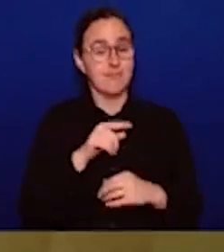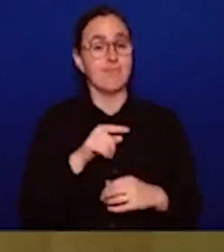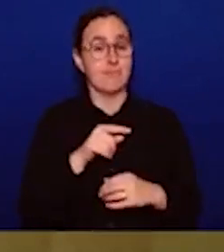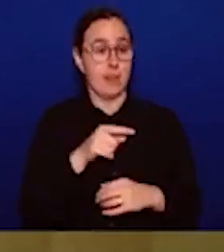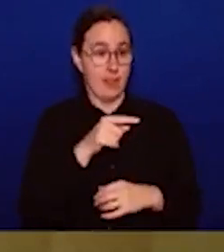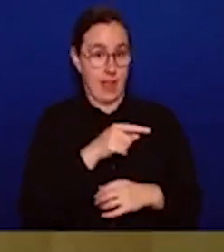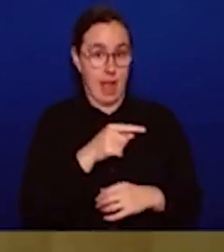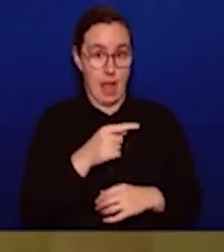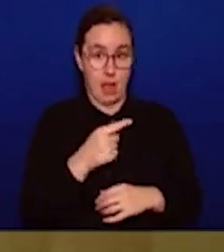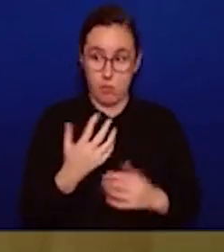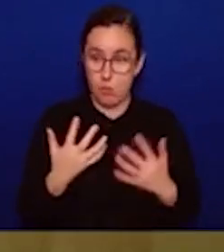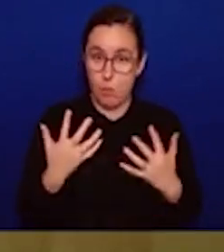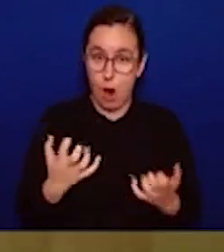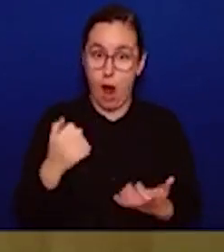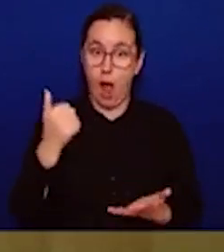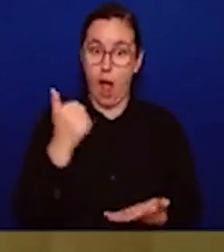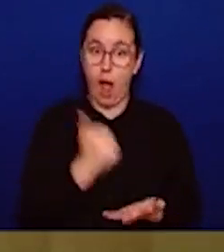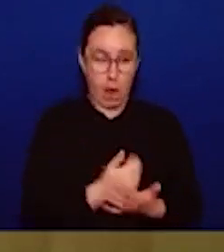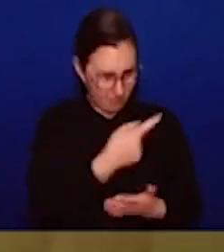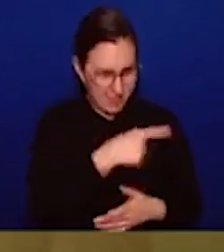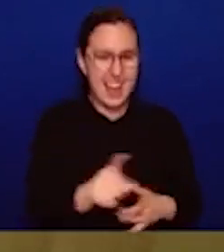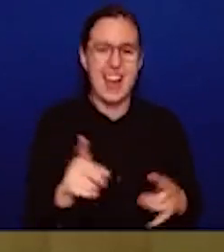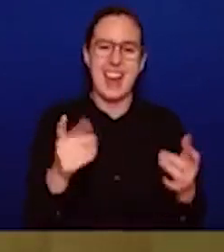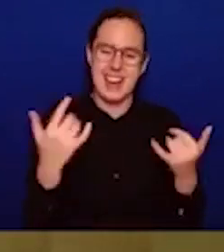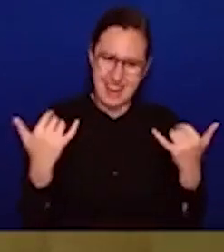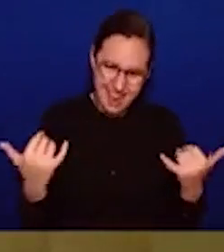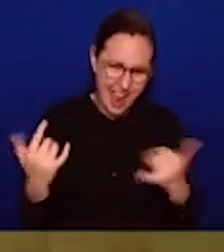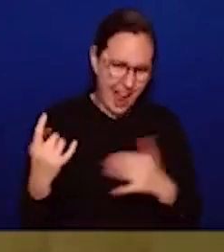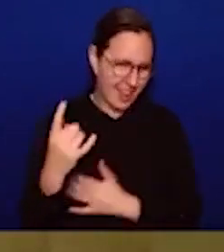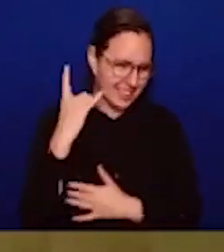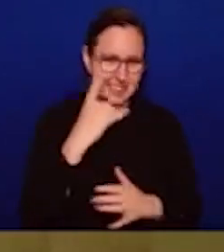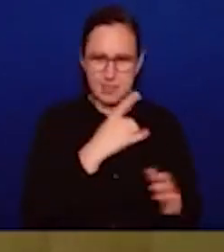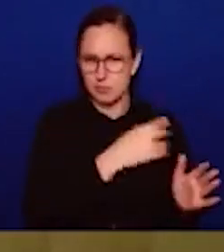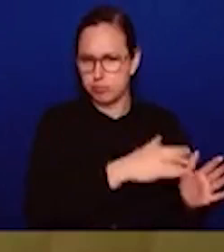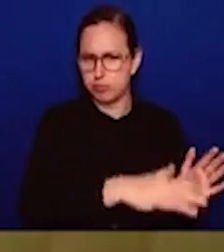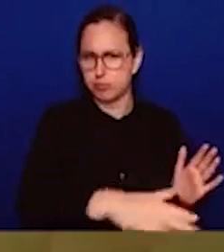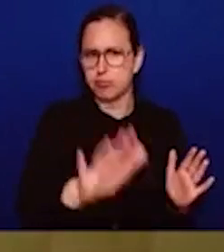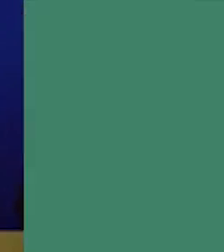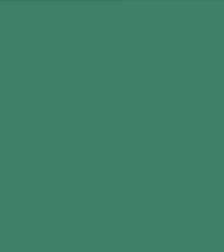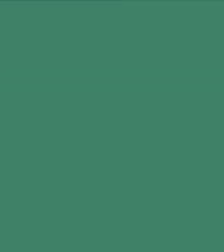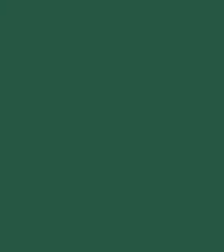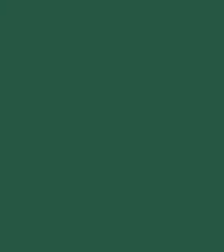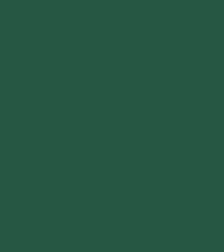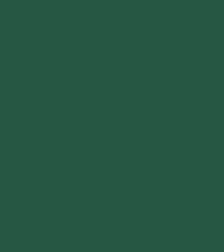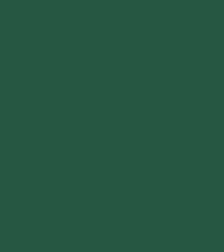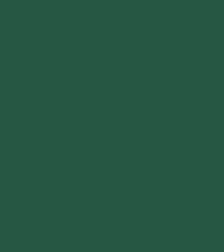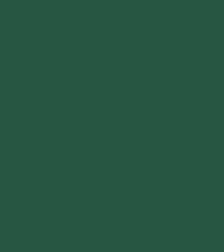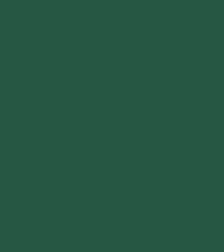and an acceleration of our work wherever possible to end the needless deaths that we're seeing.